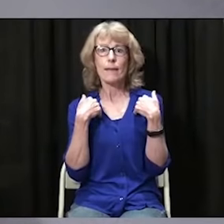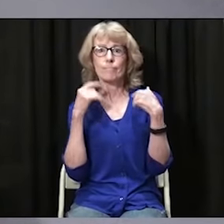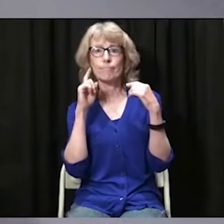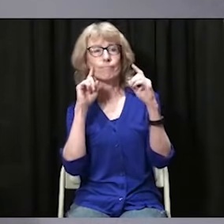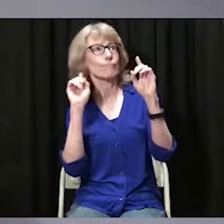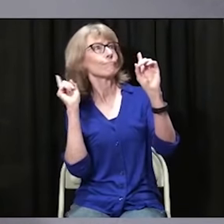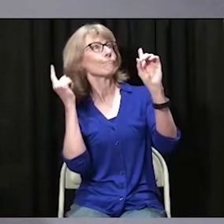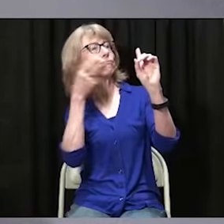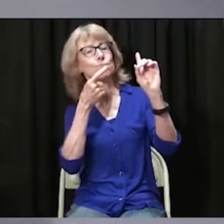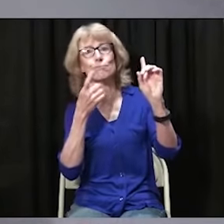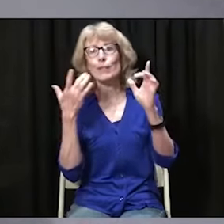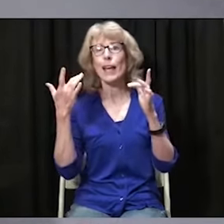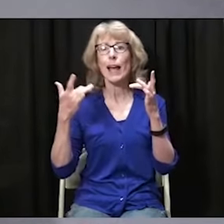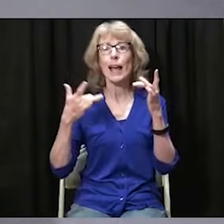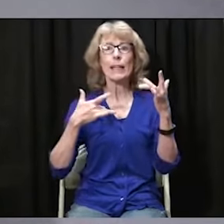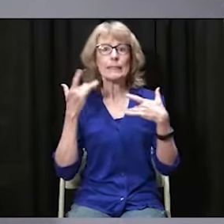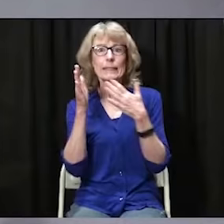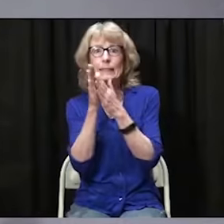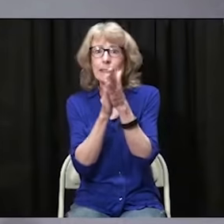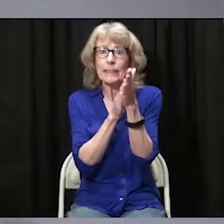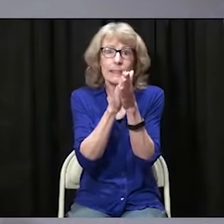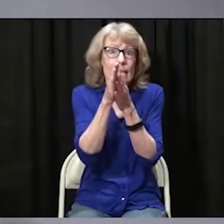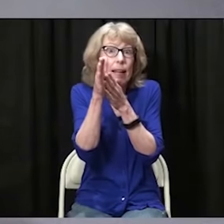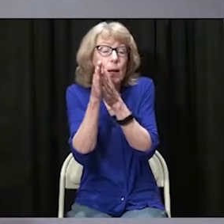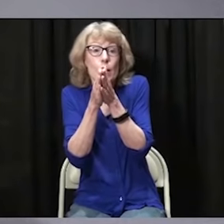had strategy, and then overnight,